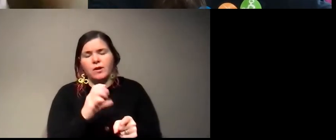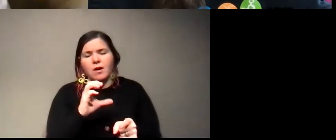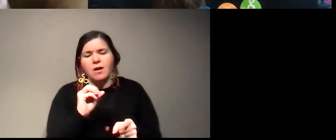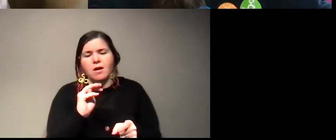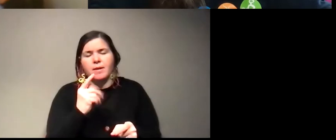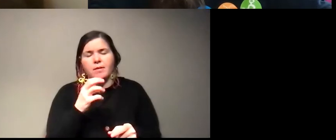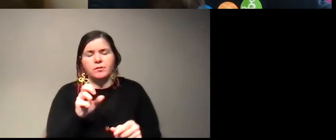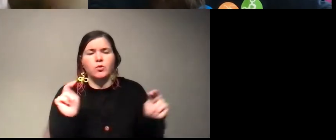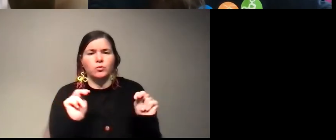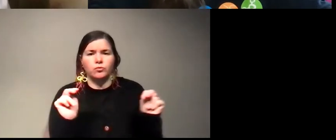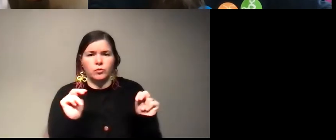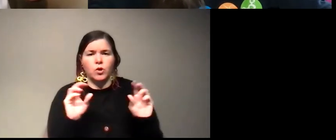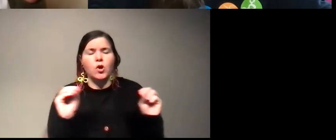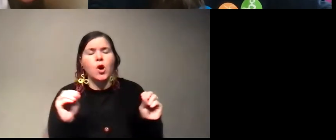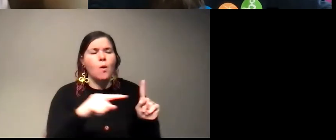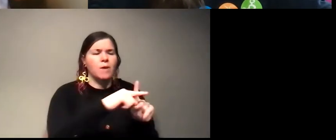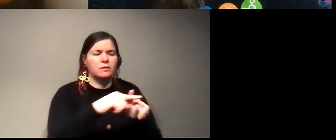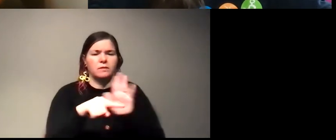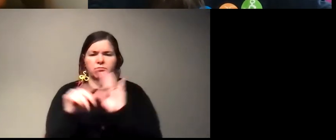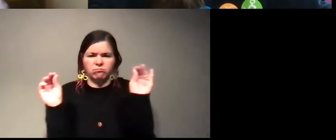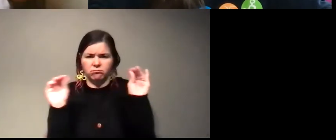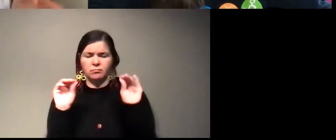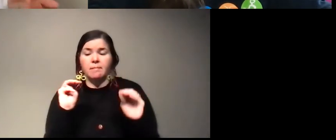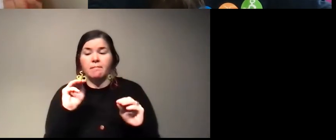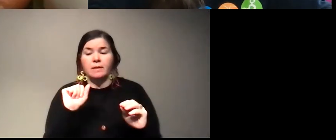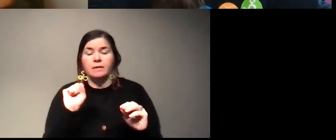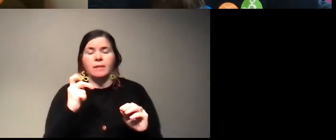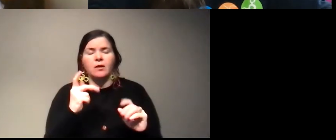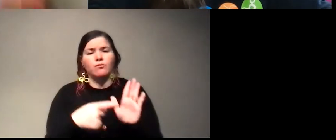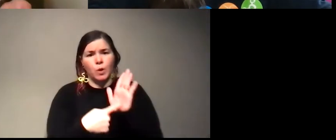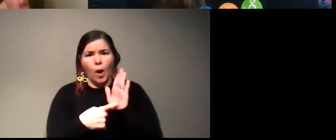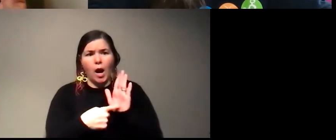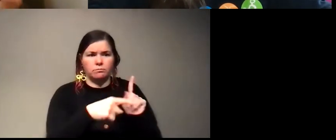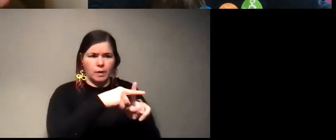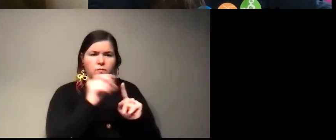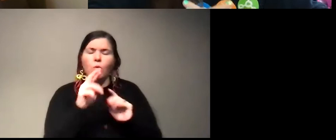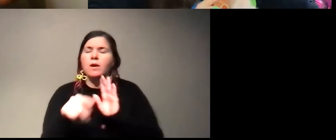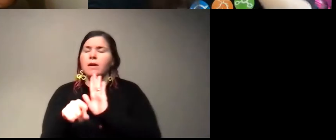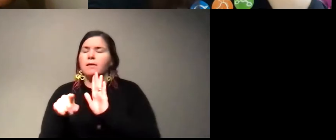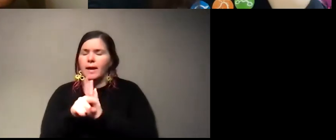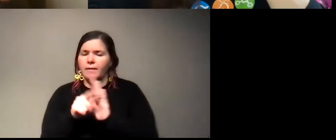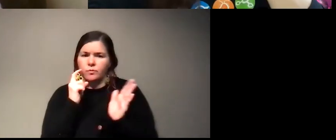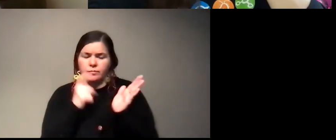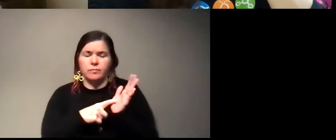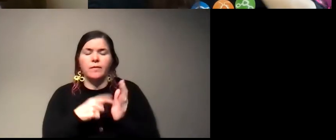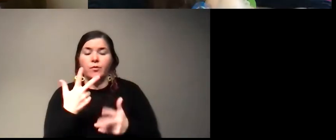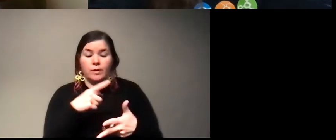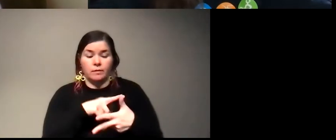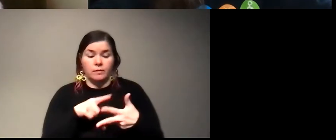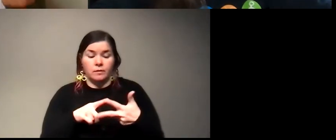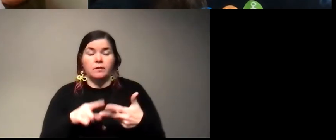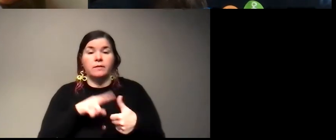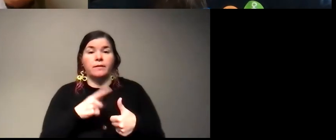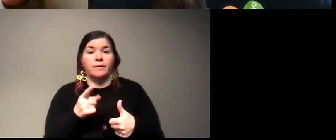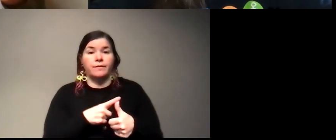are neutral. So they have no charge. But mass spec, you need a charge to be able to detect it. So there are 3 steps. You first have to give